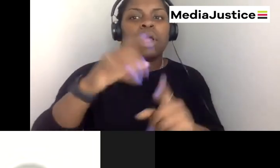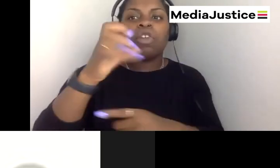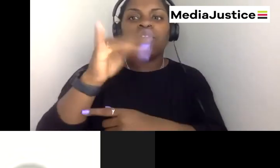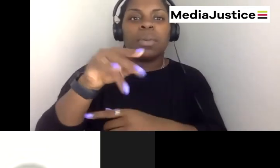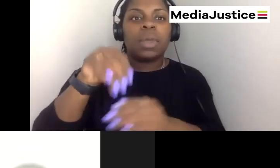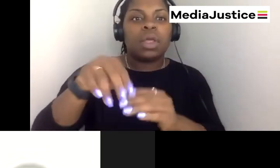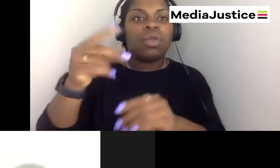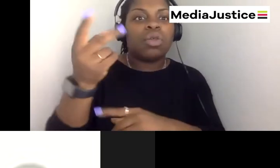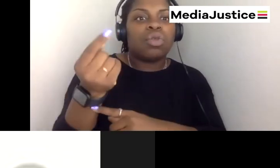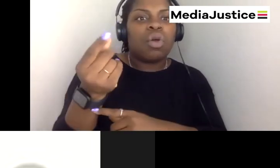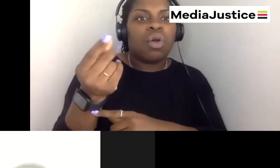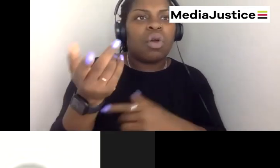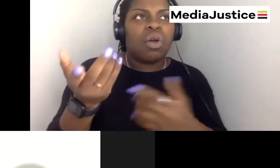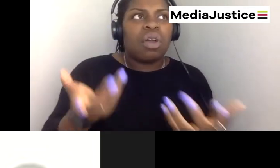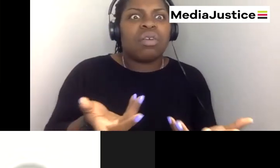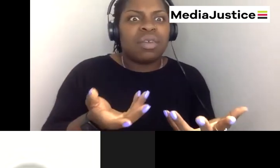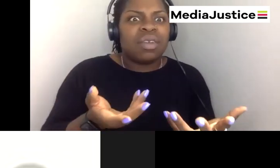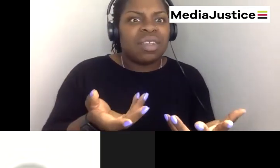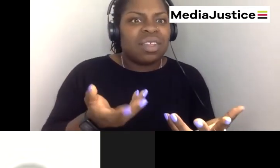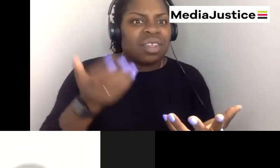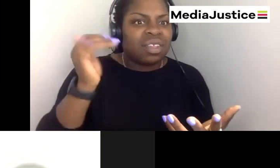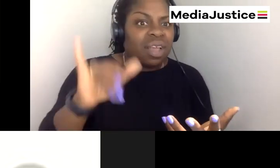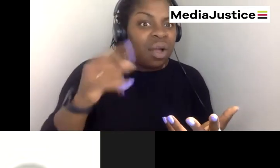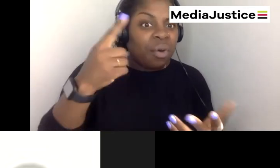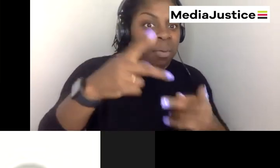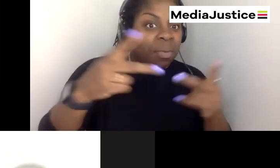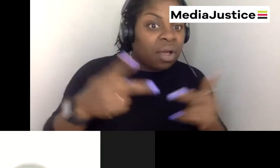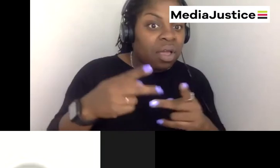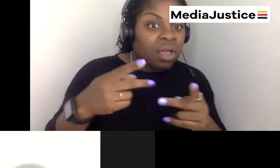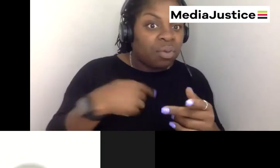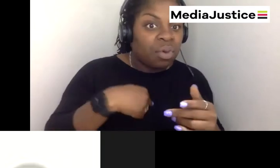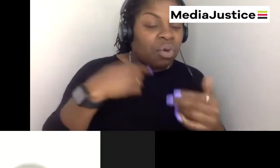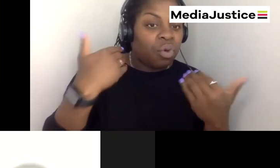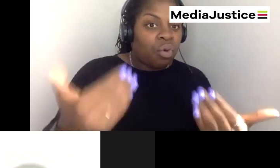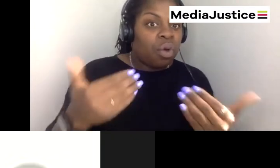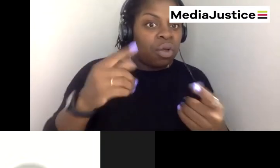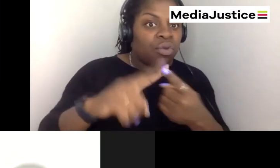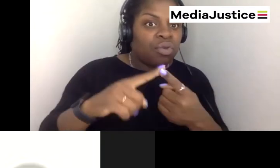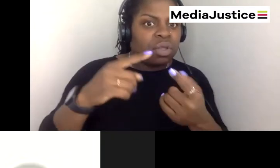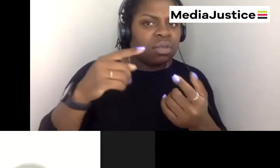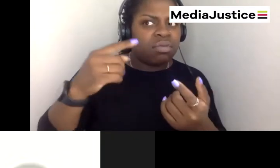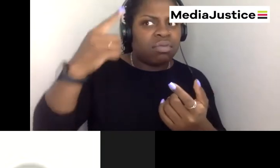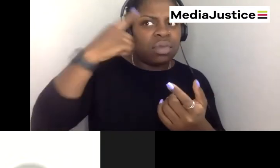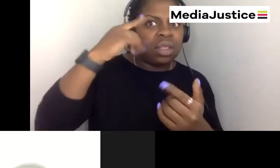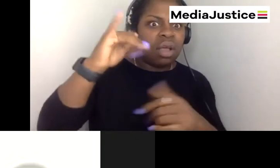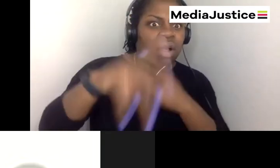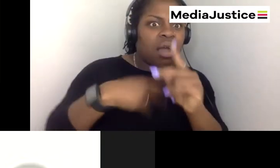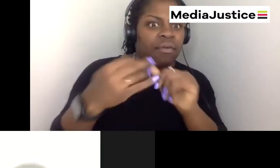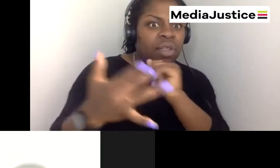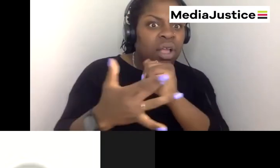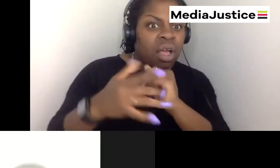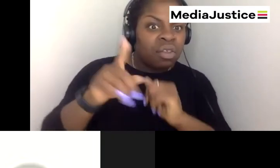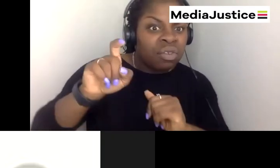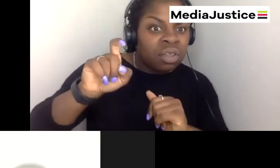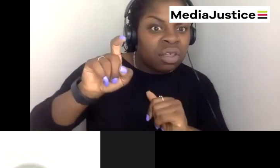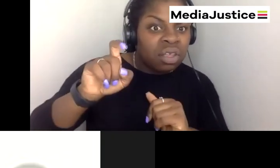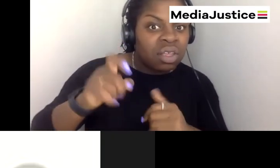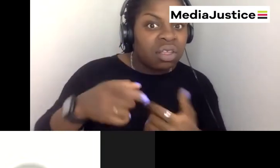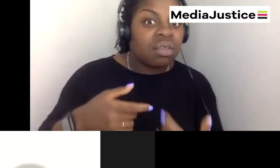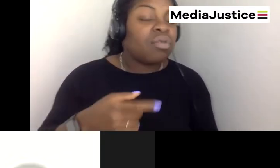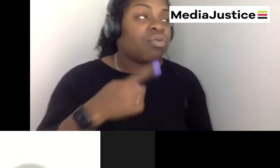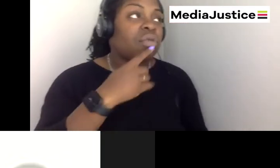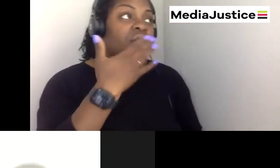So is that one of the places where we're headed with this kind of technology? That's a good